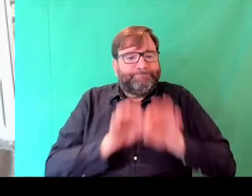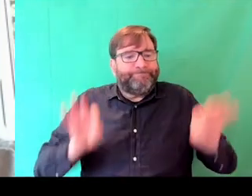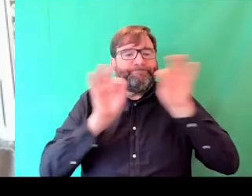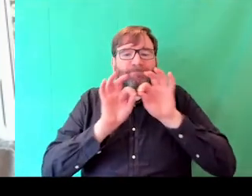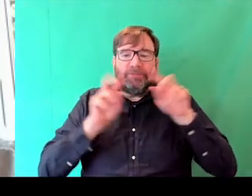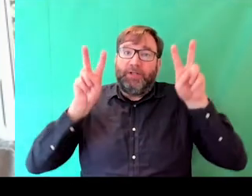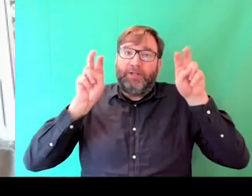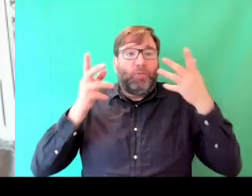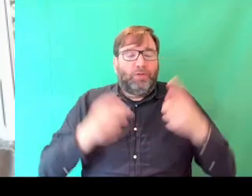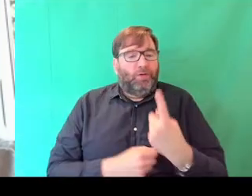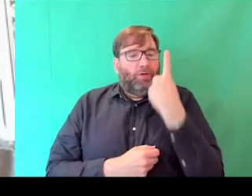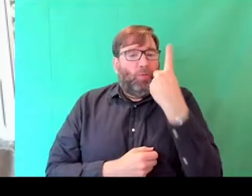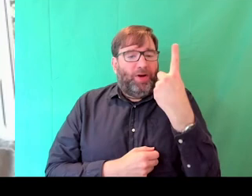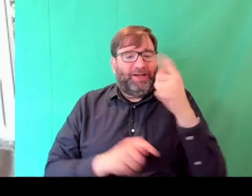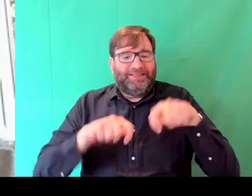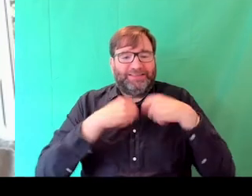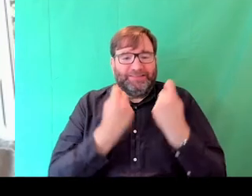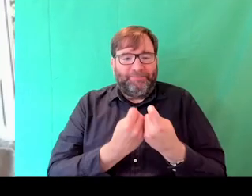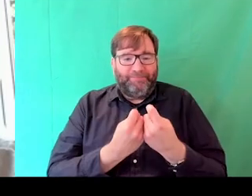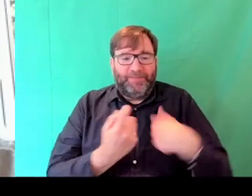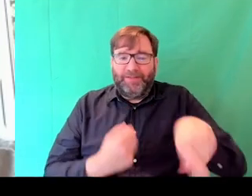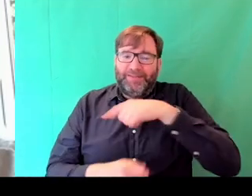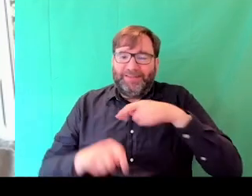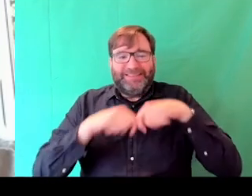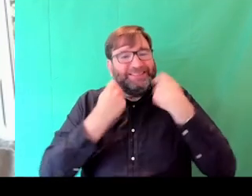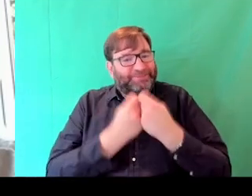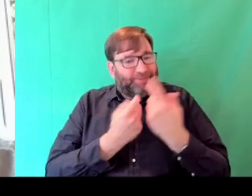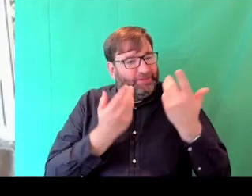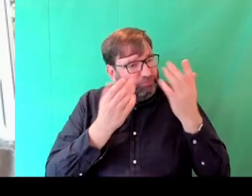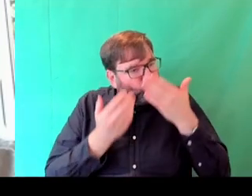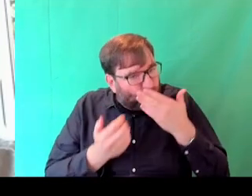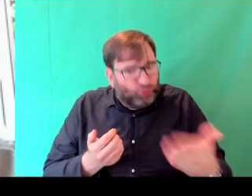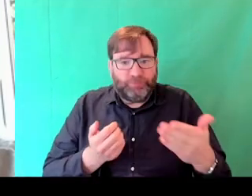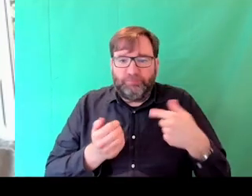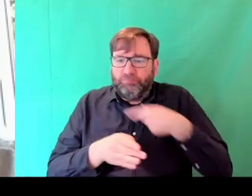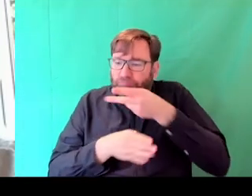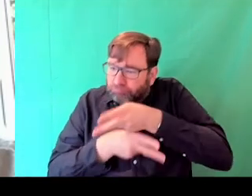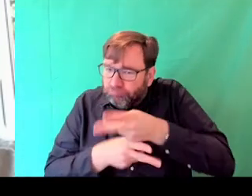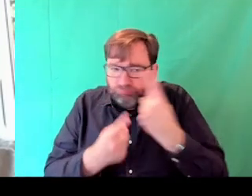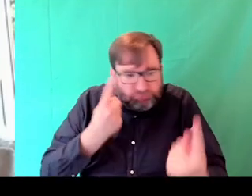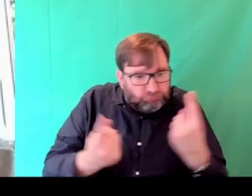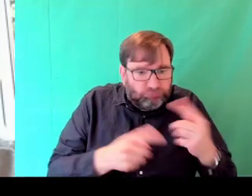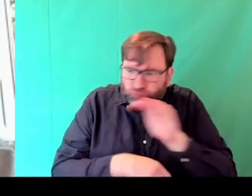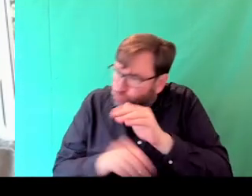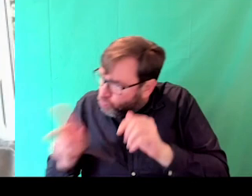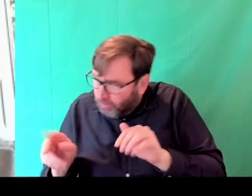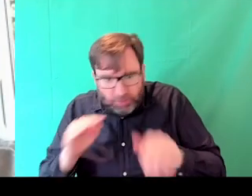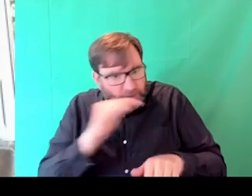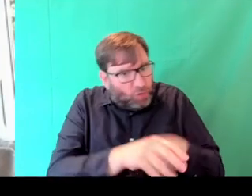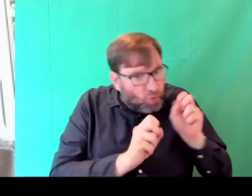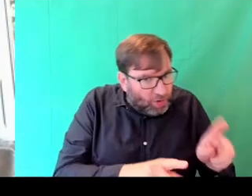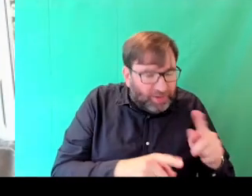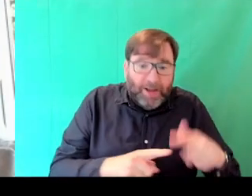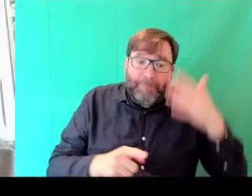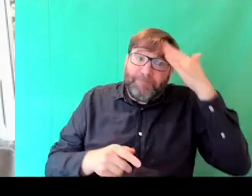work-life balance is something that we're working on as a company, and we're learning as well. And we're trying different models out and trying to figure out what that looks like